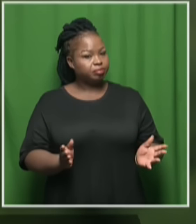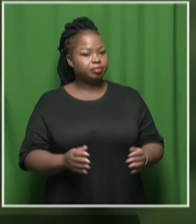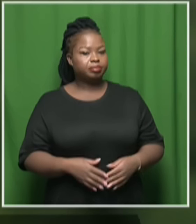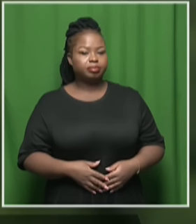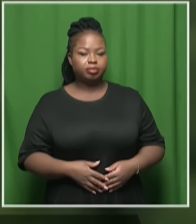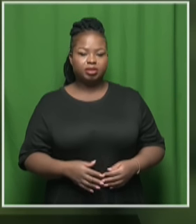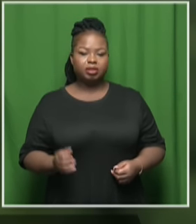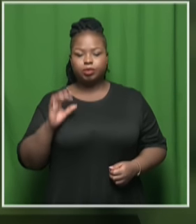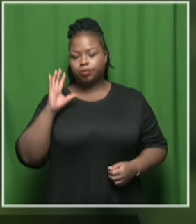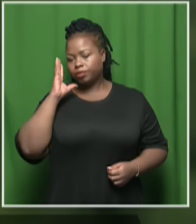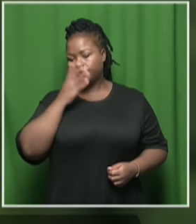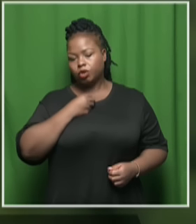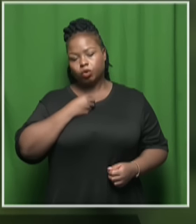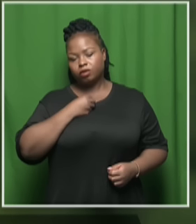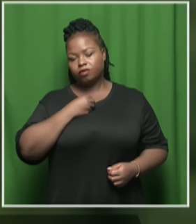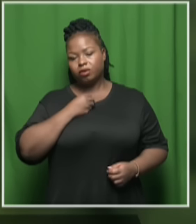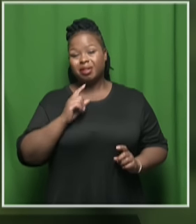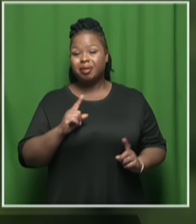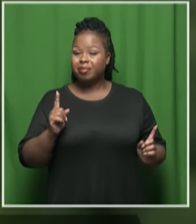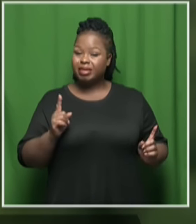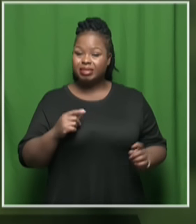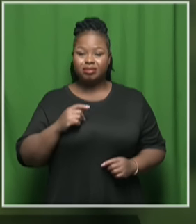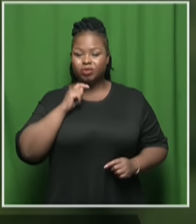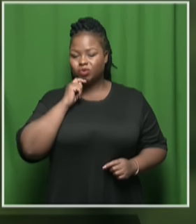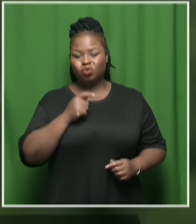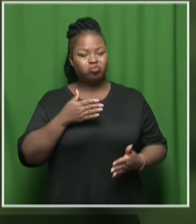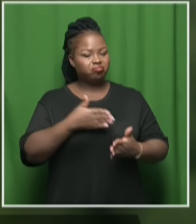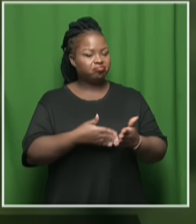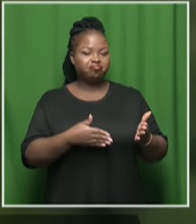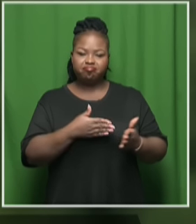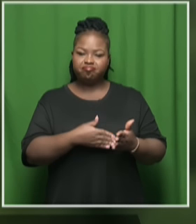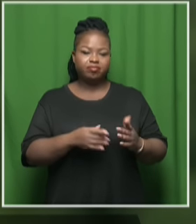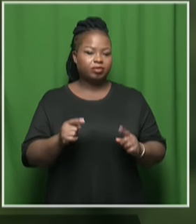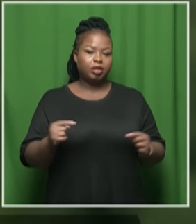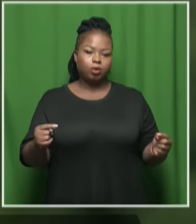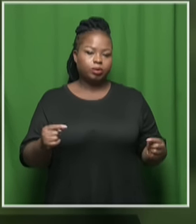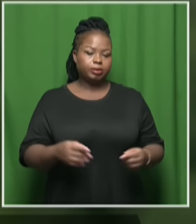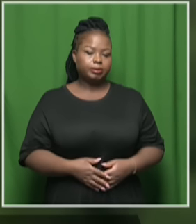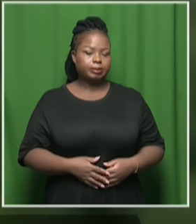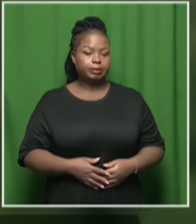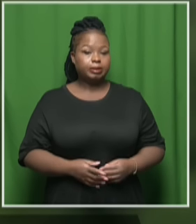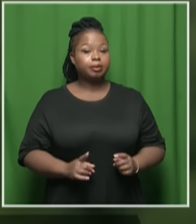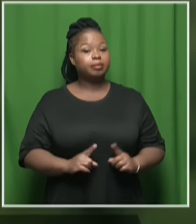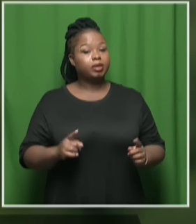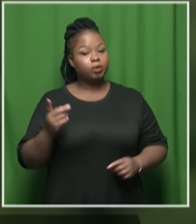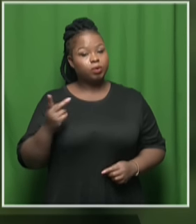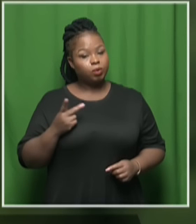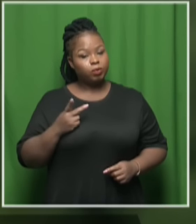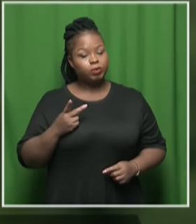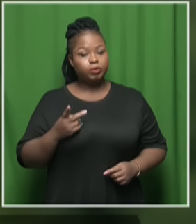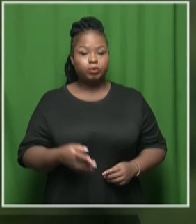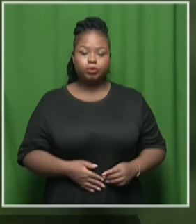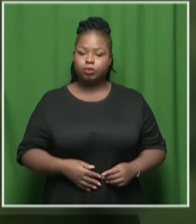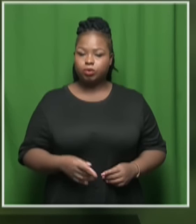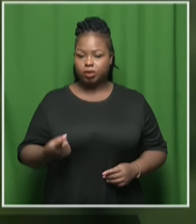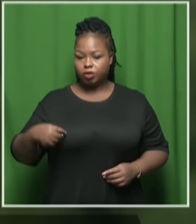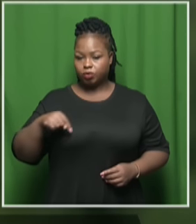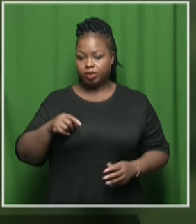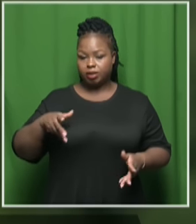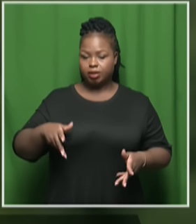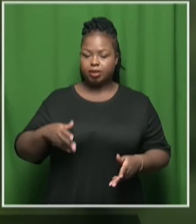in their full beauty. But the reality is, unfortunately, access is limited at this point in time. And on the back end, on the tail end, which we are on